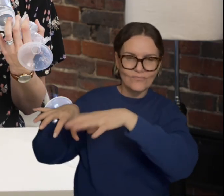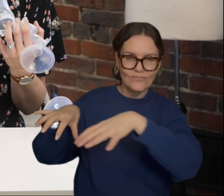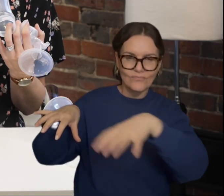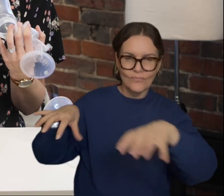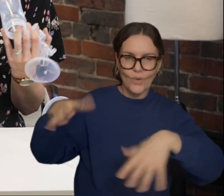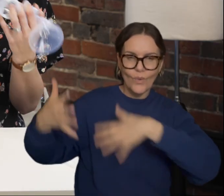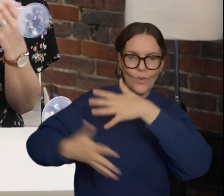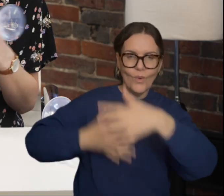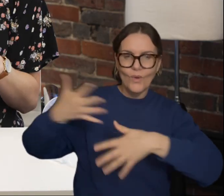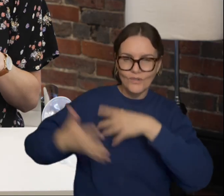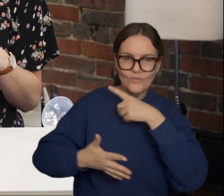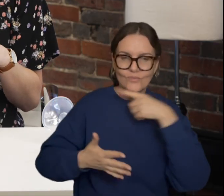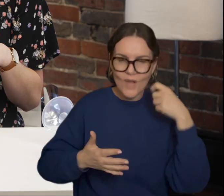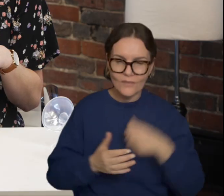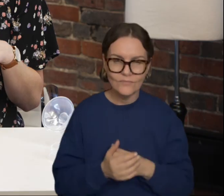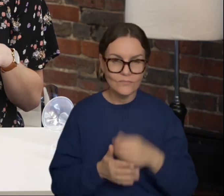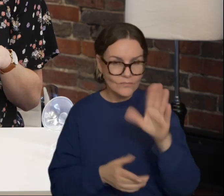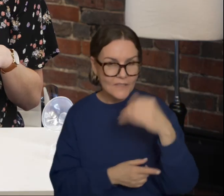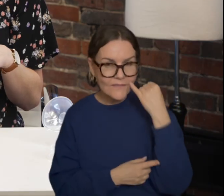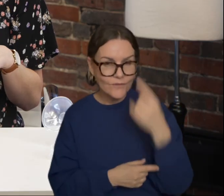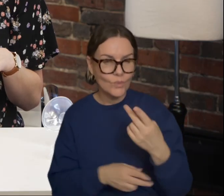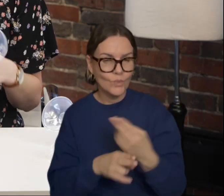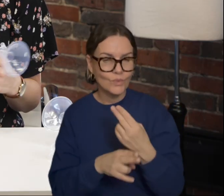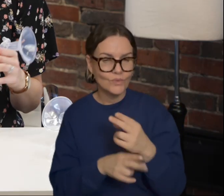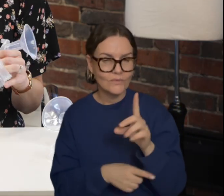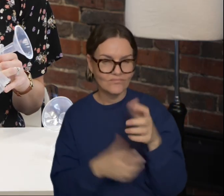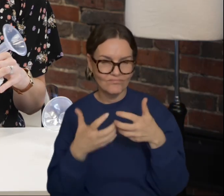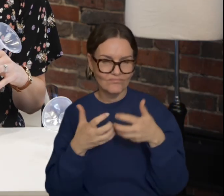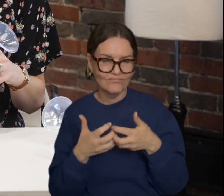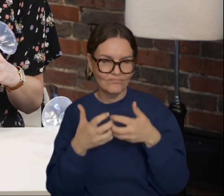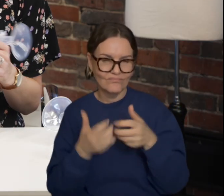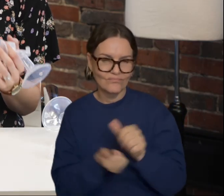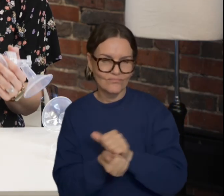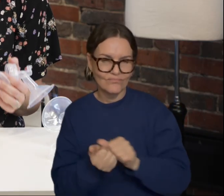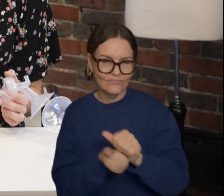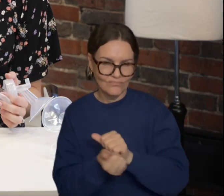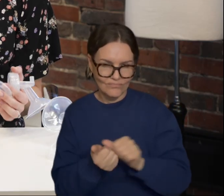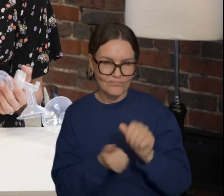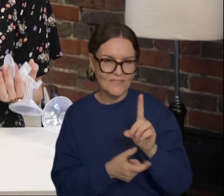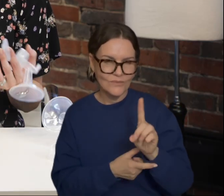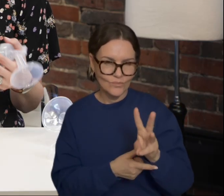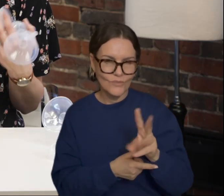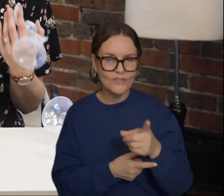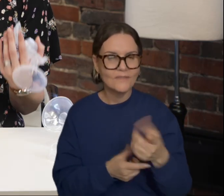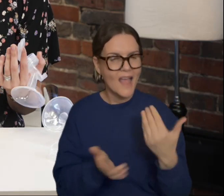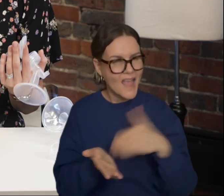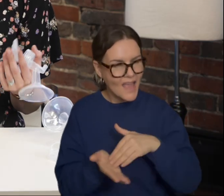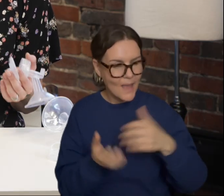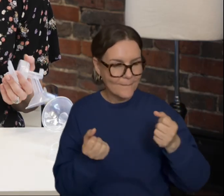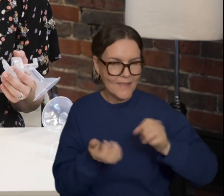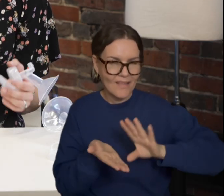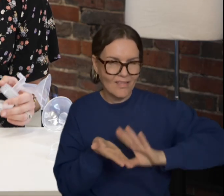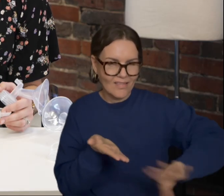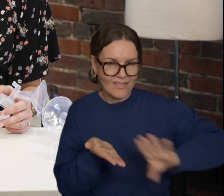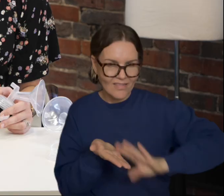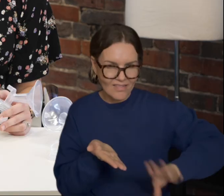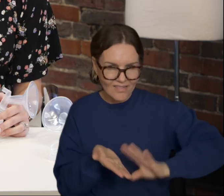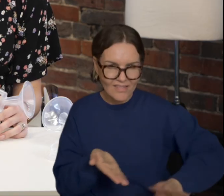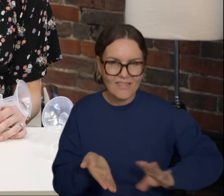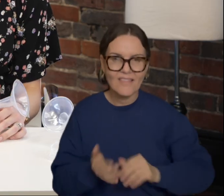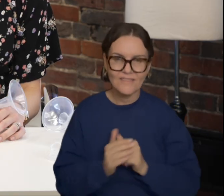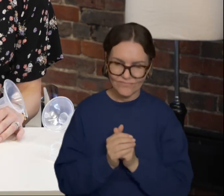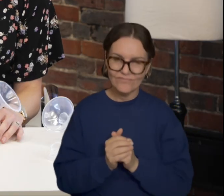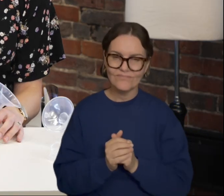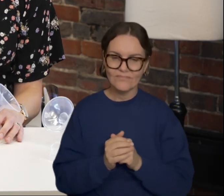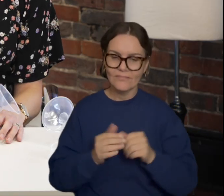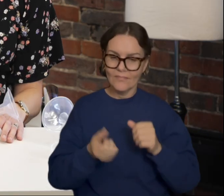with clear water, and then you set them to the side to air dry. If you're going to use the dishwasher, again, rinse off any excess breast milk that might be